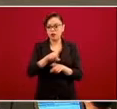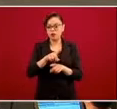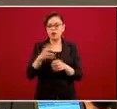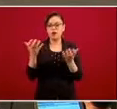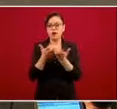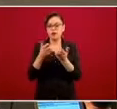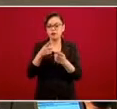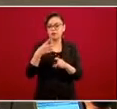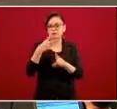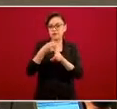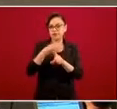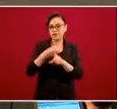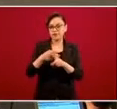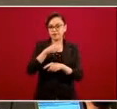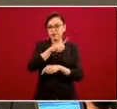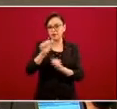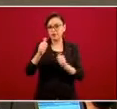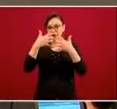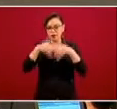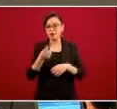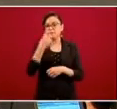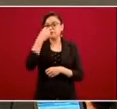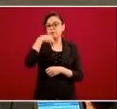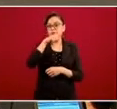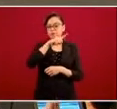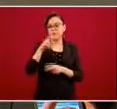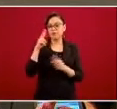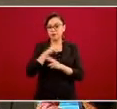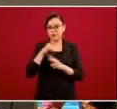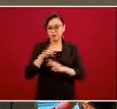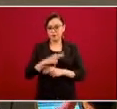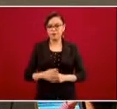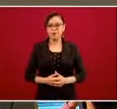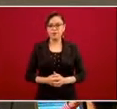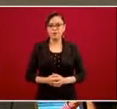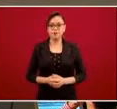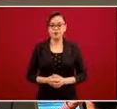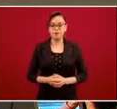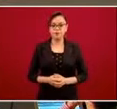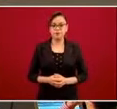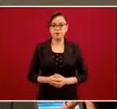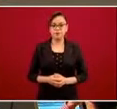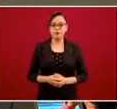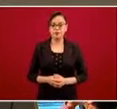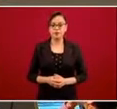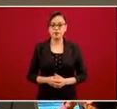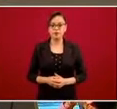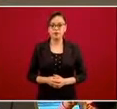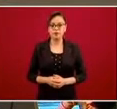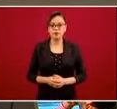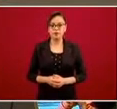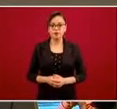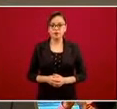regarding the process of repairment of ventilators in the Michoacán area.